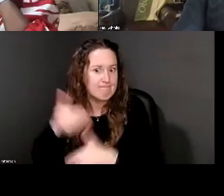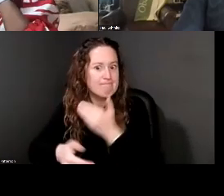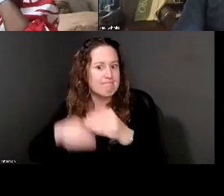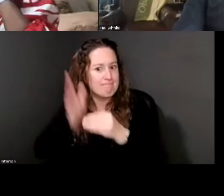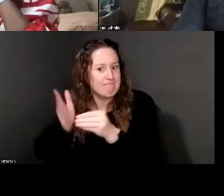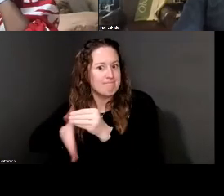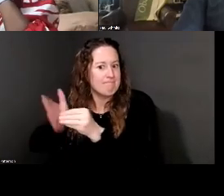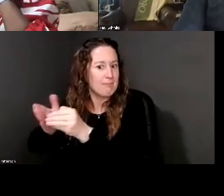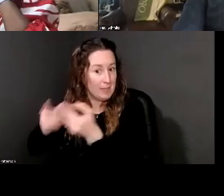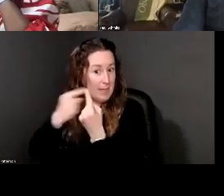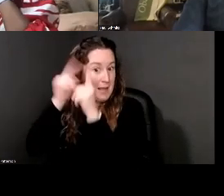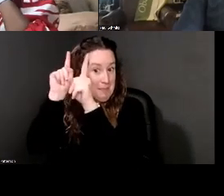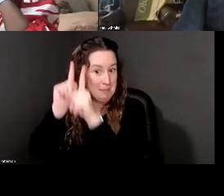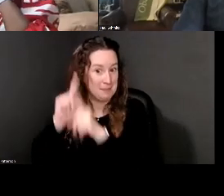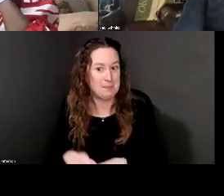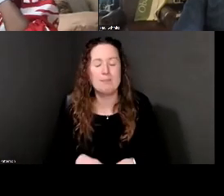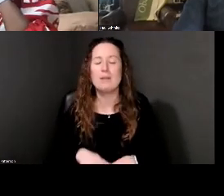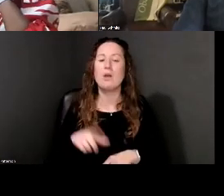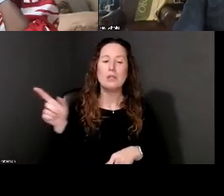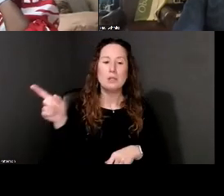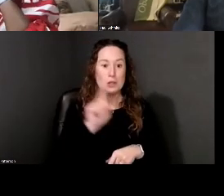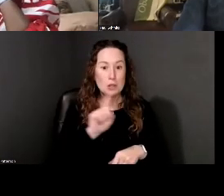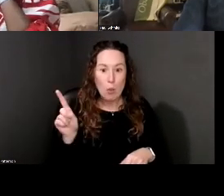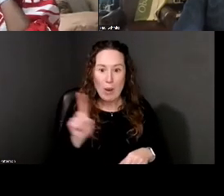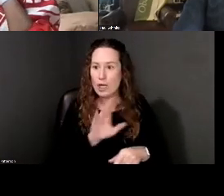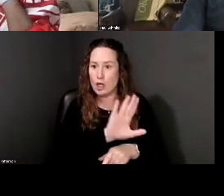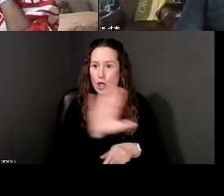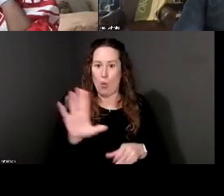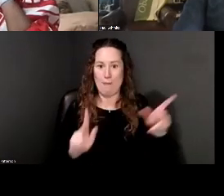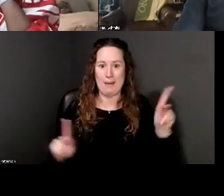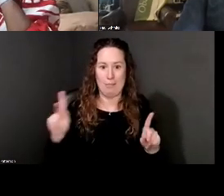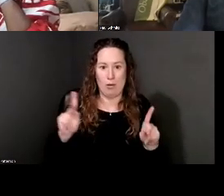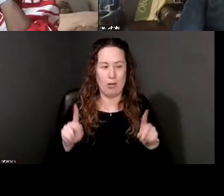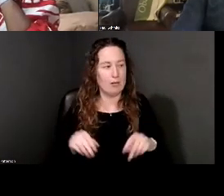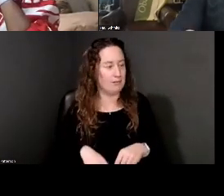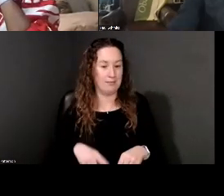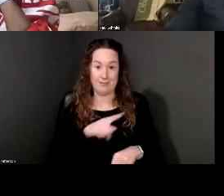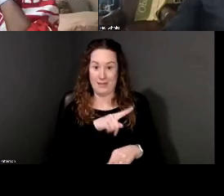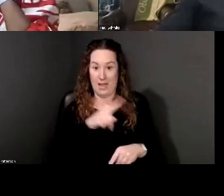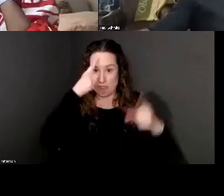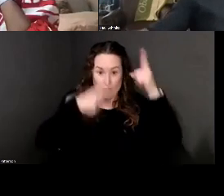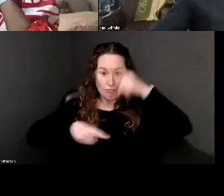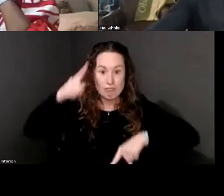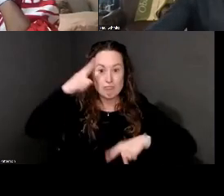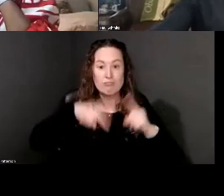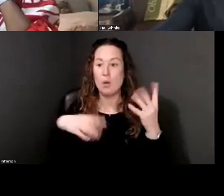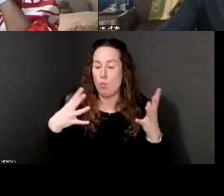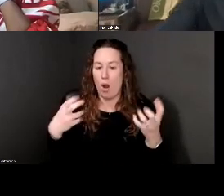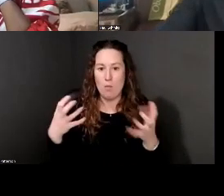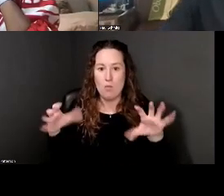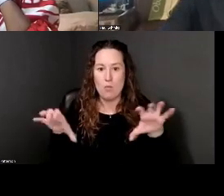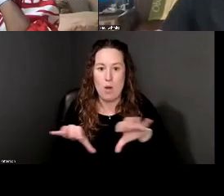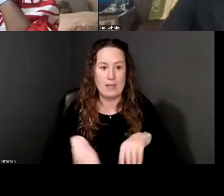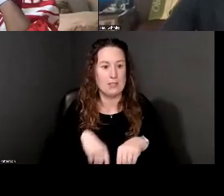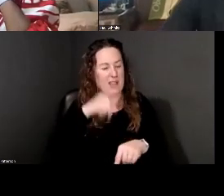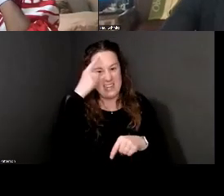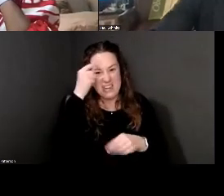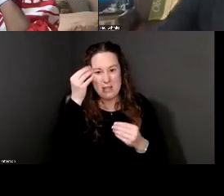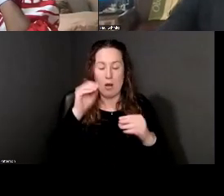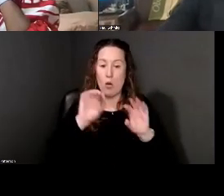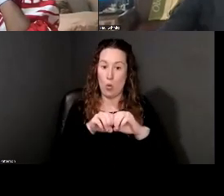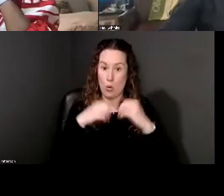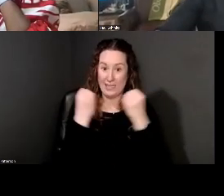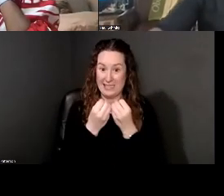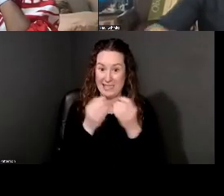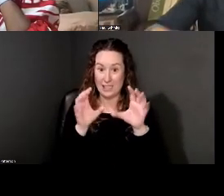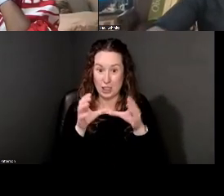decisions. Where are the people you're connected with willing to go on it? How does that jive with whether you organizationally, individually, or as